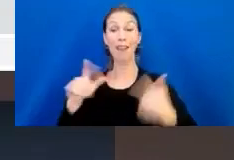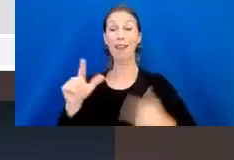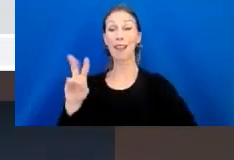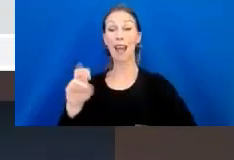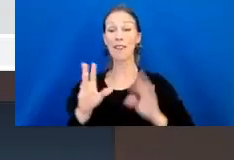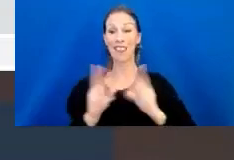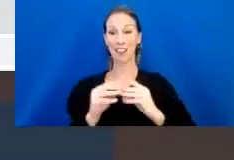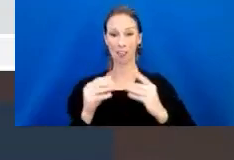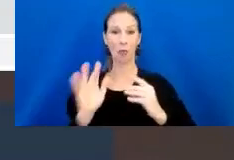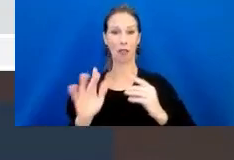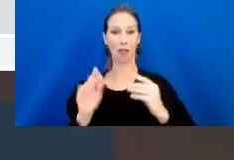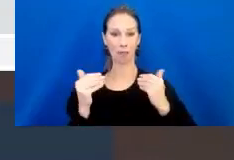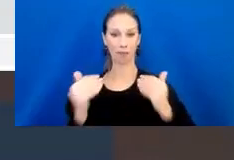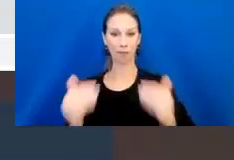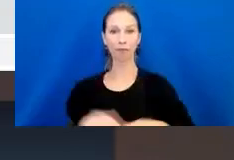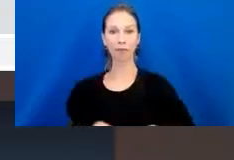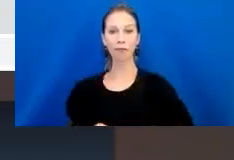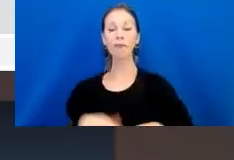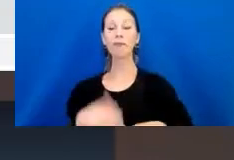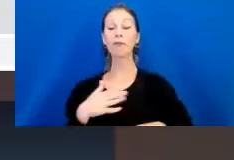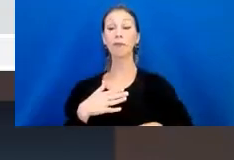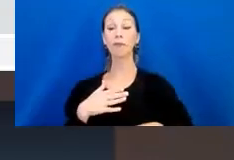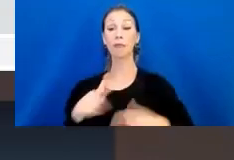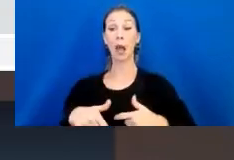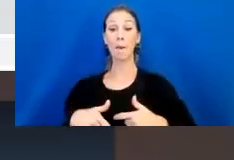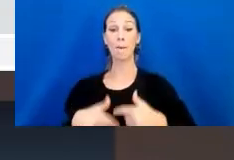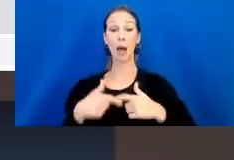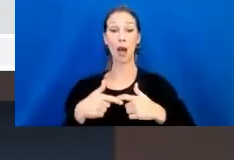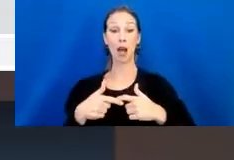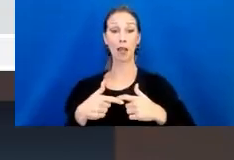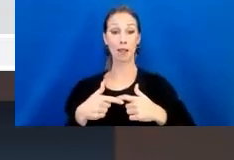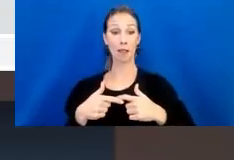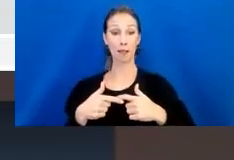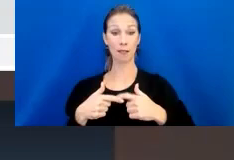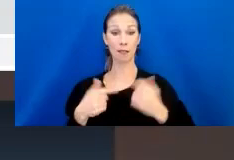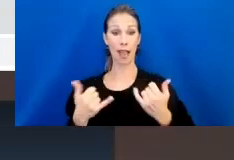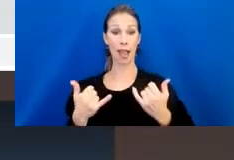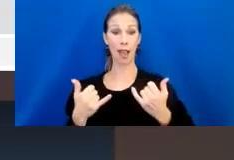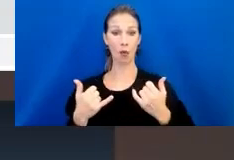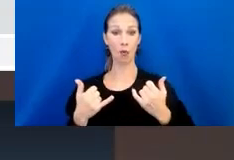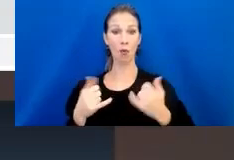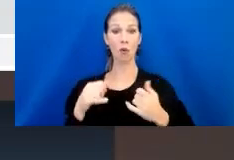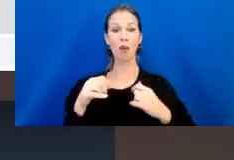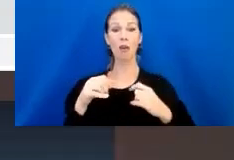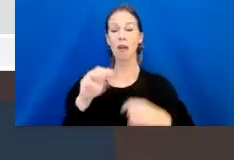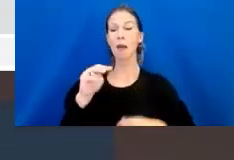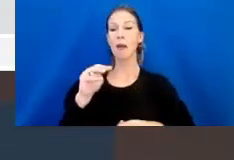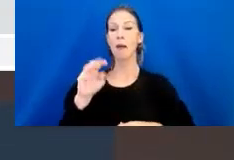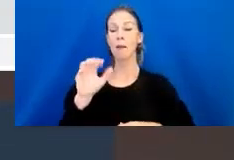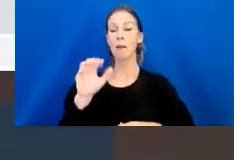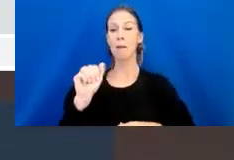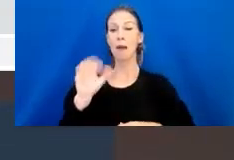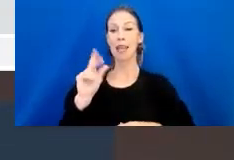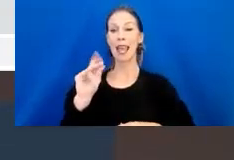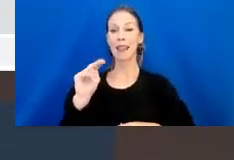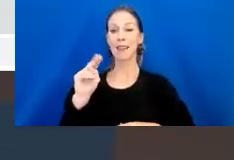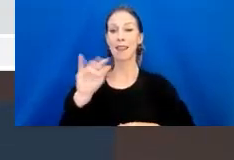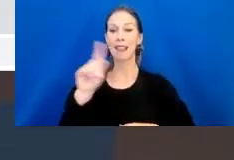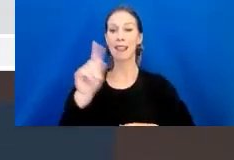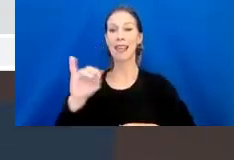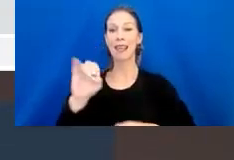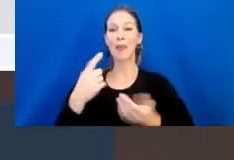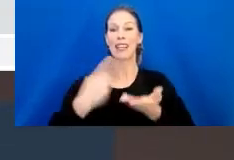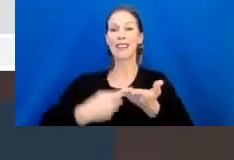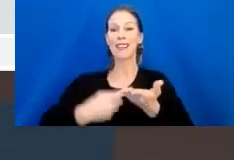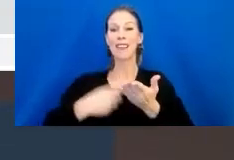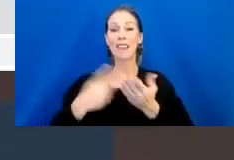So at this time, I'll pause, Mackenzie, and we can go over any questions that are related to this virtual platform